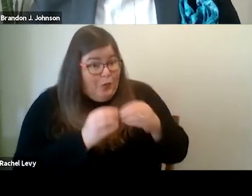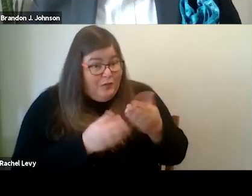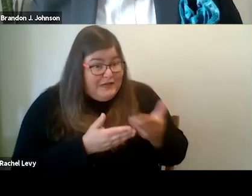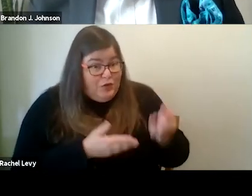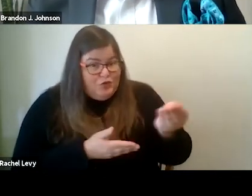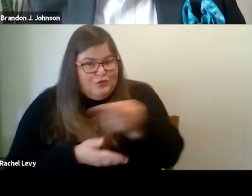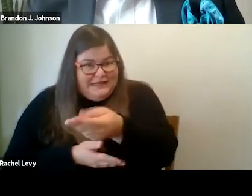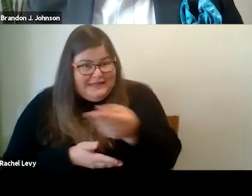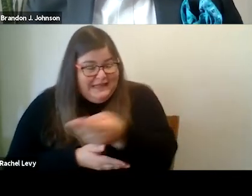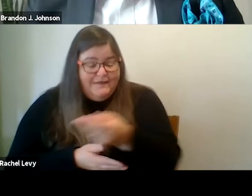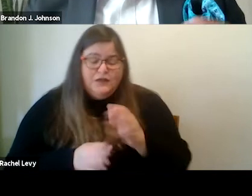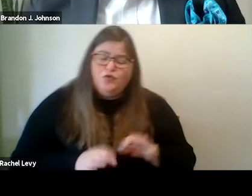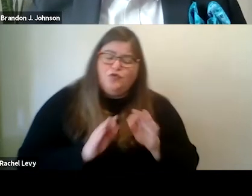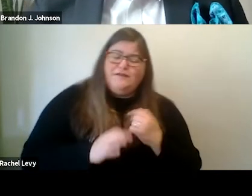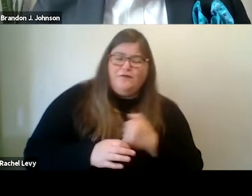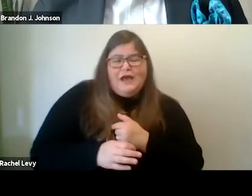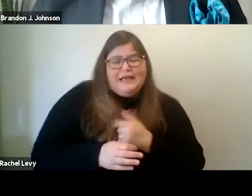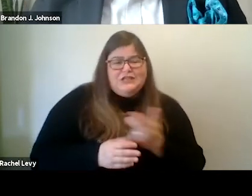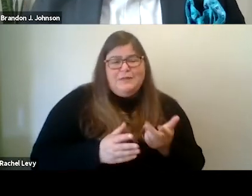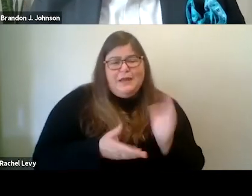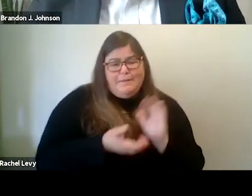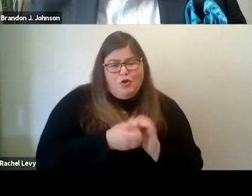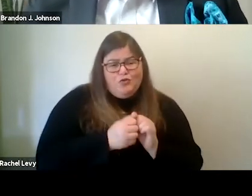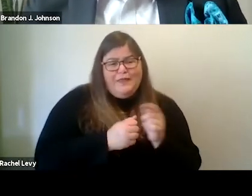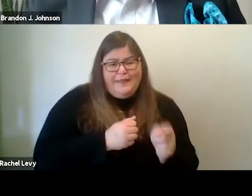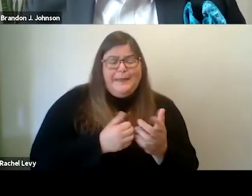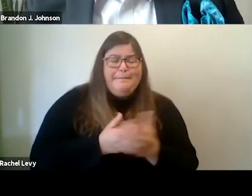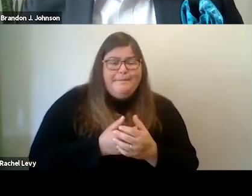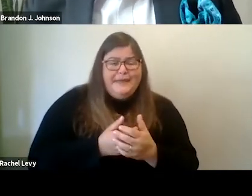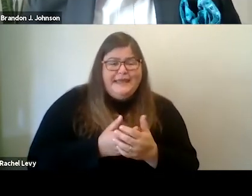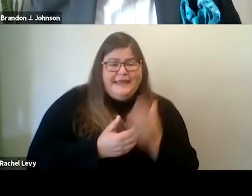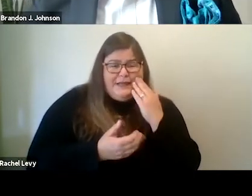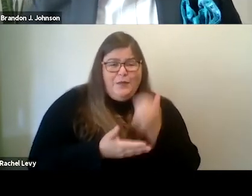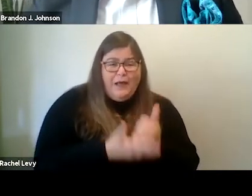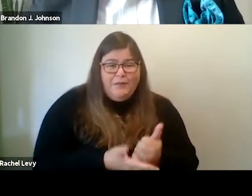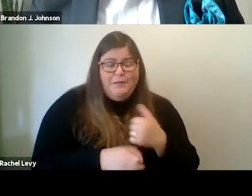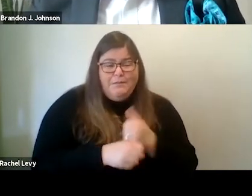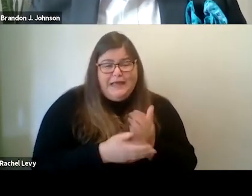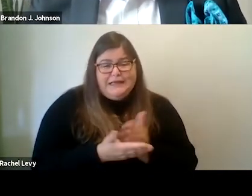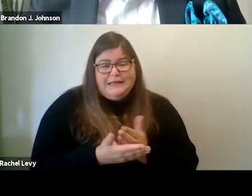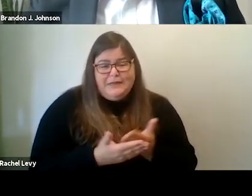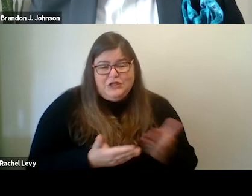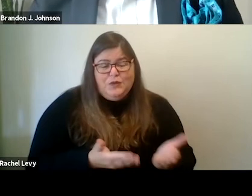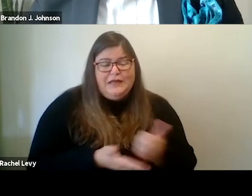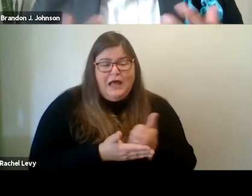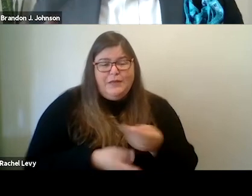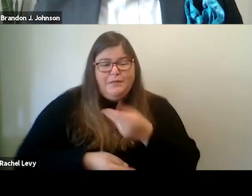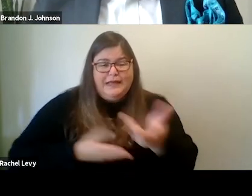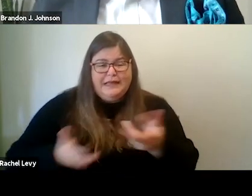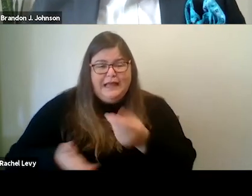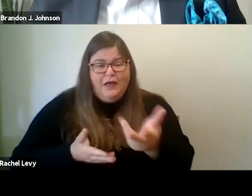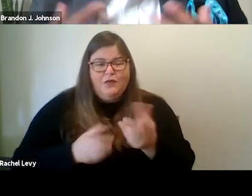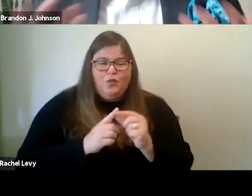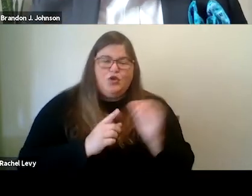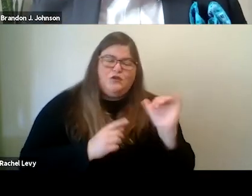so critical for us to be partners with them, help them, create some materials and get the word out as well.